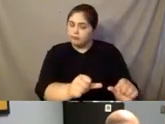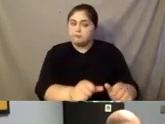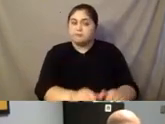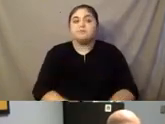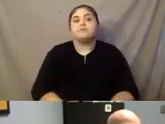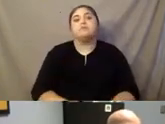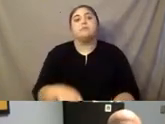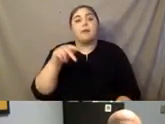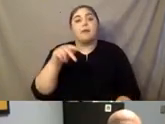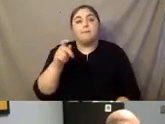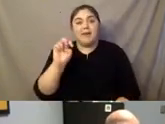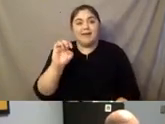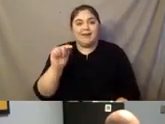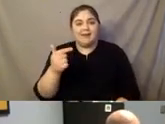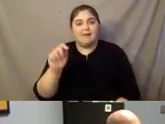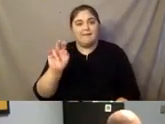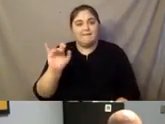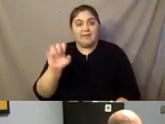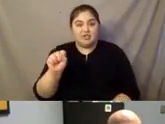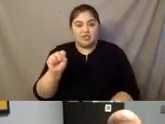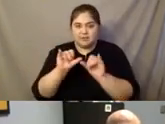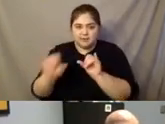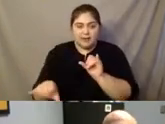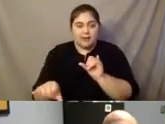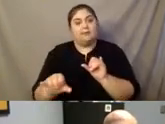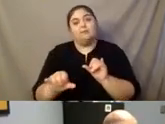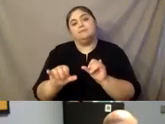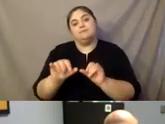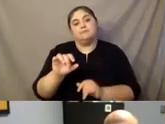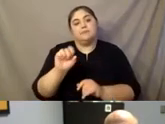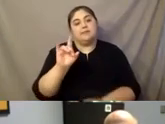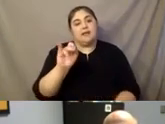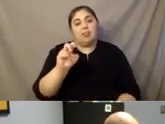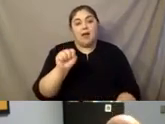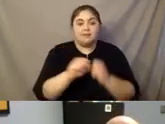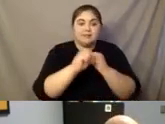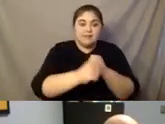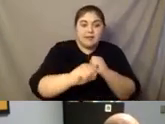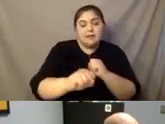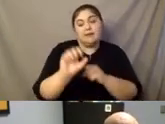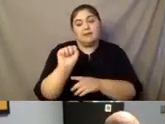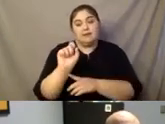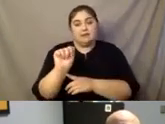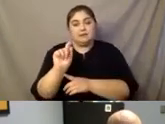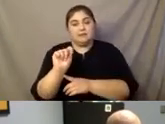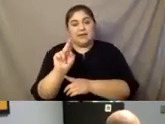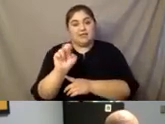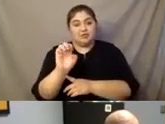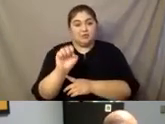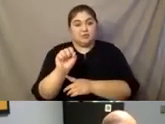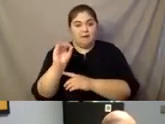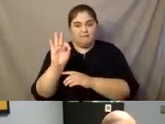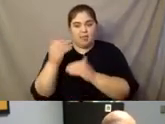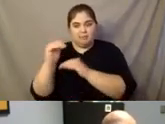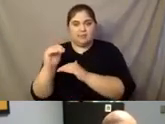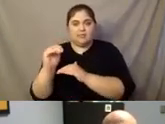stayed. Deadlines were extended. Statute of limitations were told. So if you needed to commence a legal action, that has